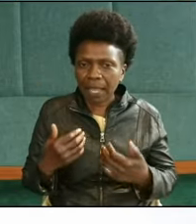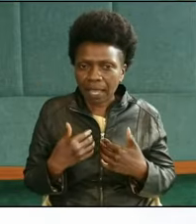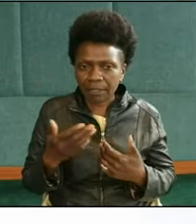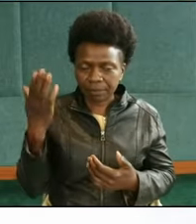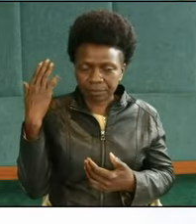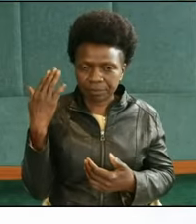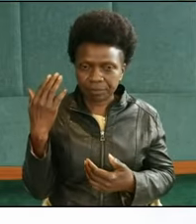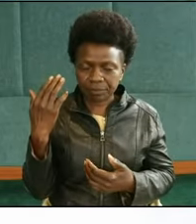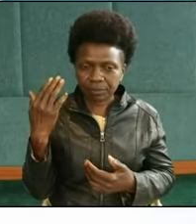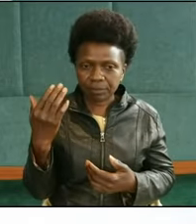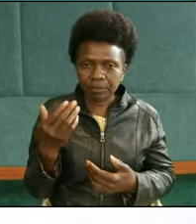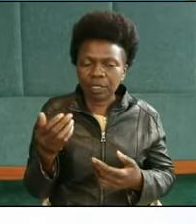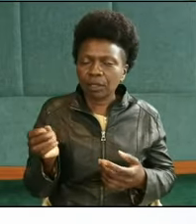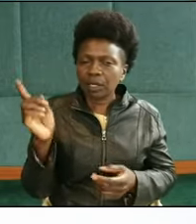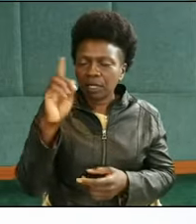we can never get.